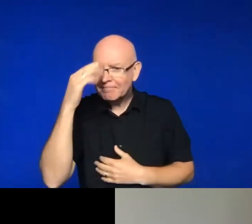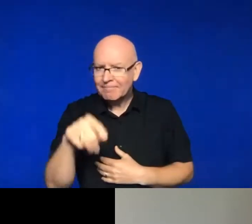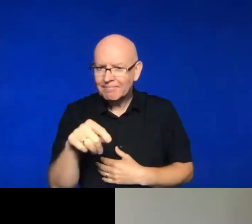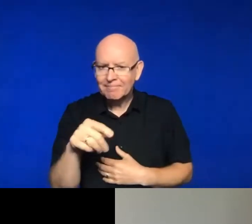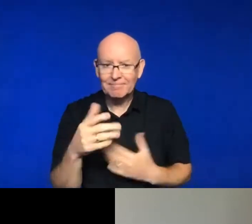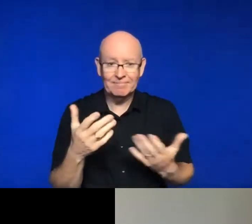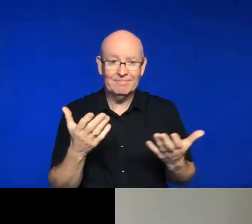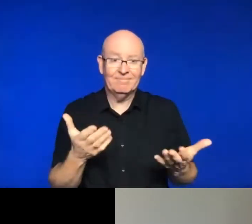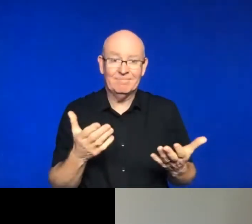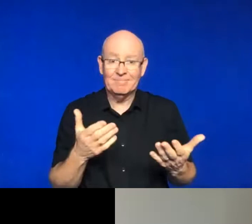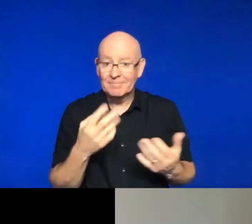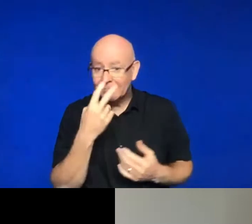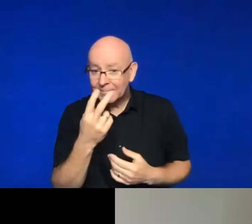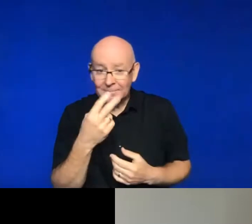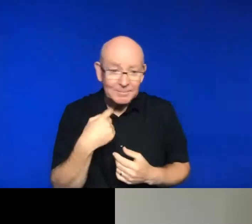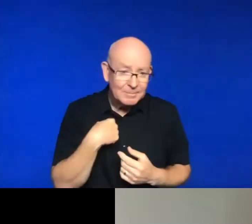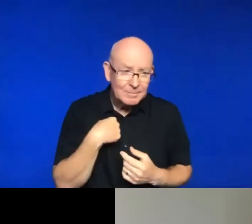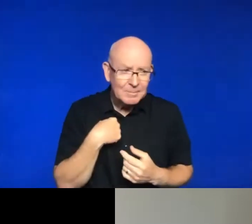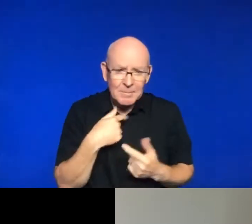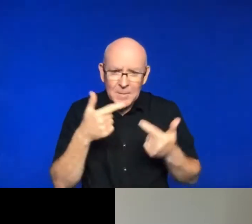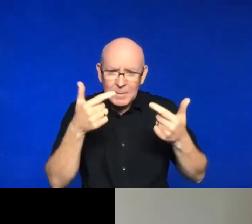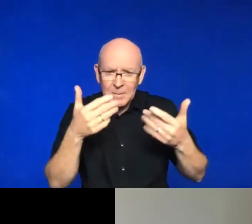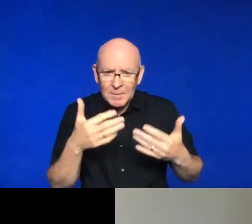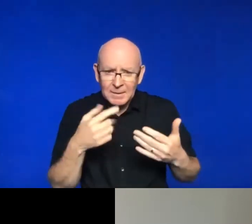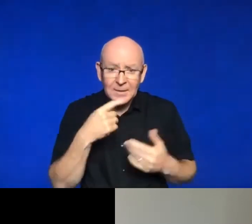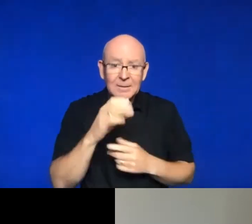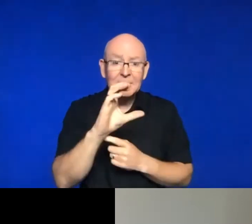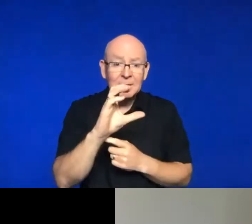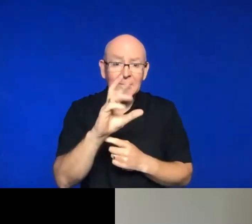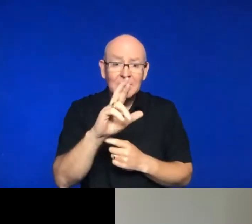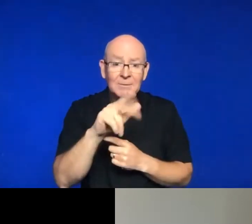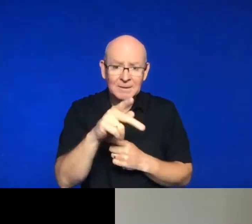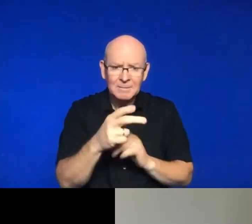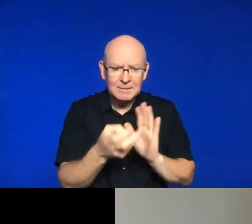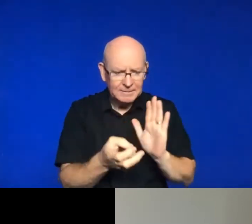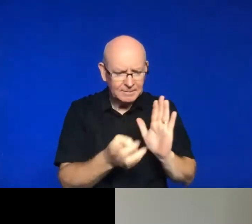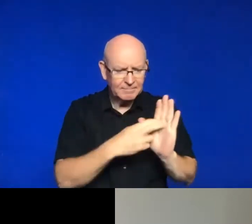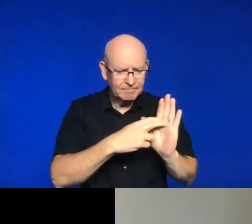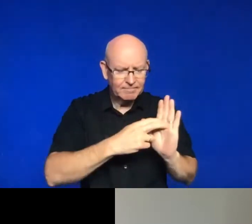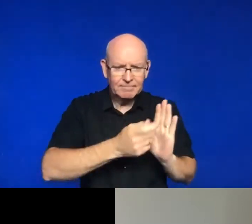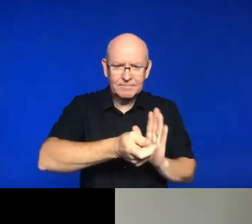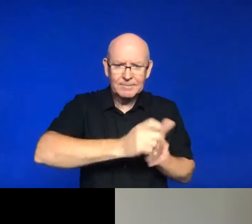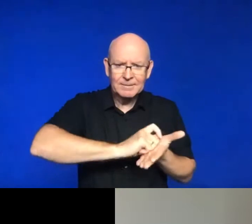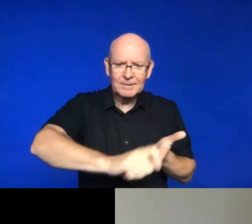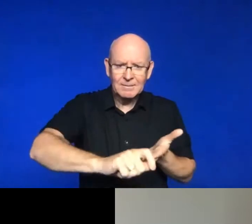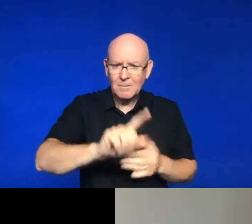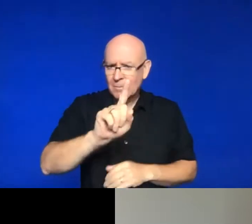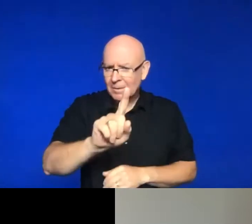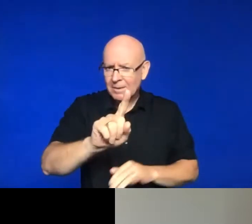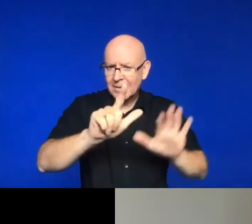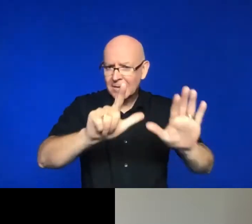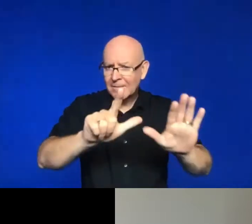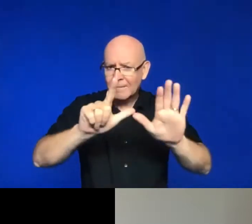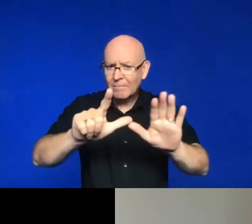177 countries. So in your work, you are not fully familiar with this convention. My recommendation,